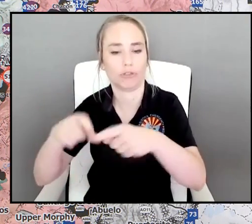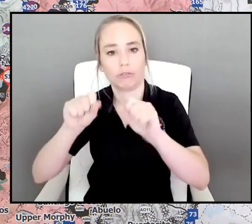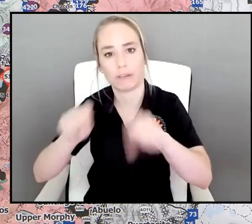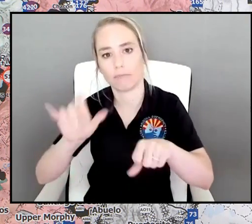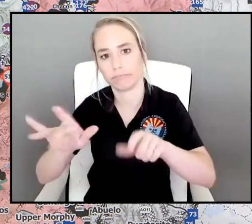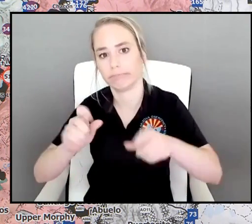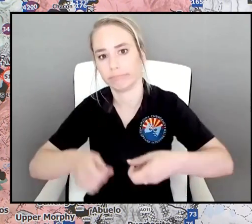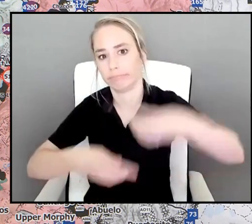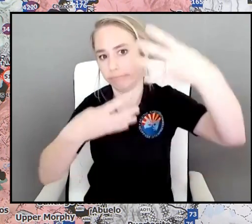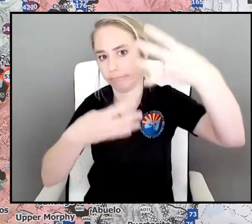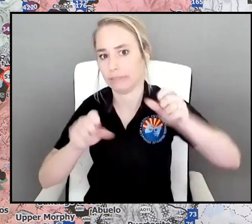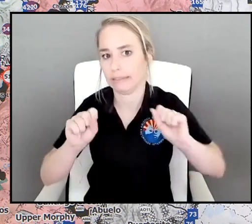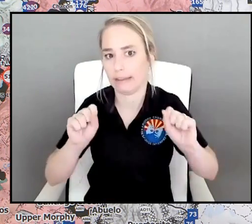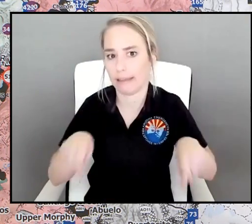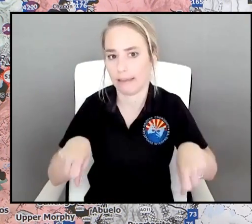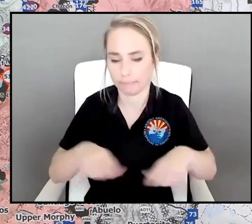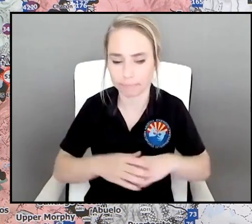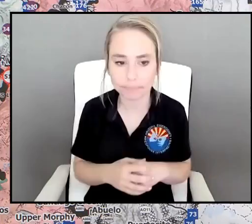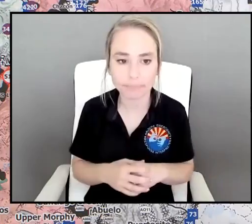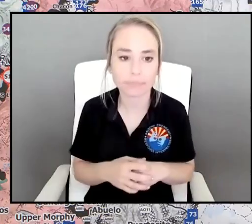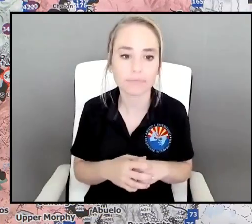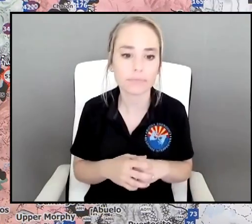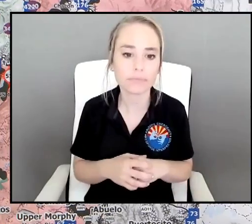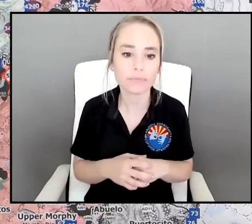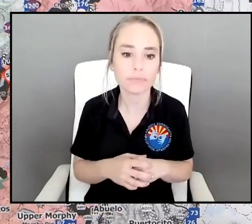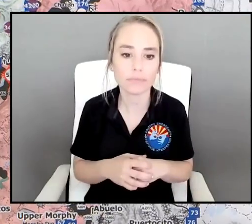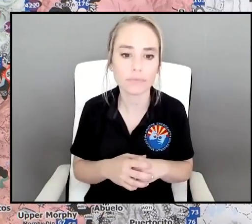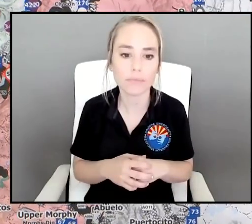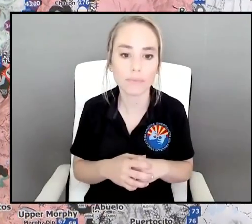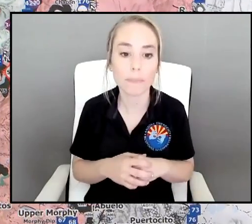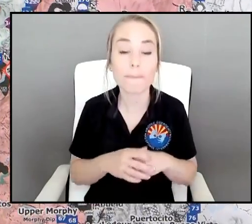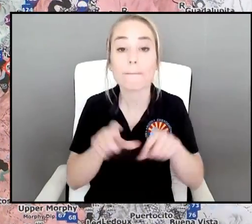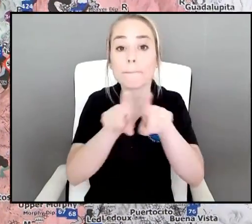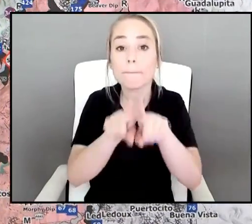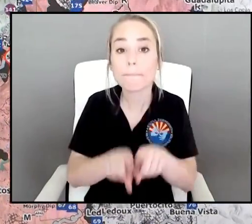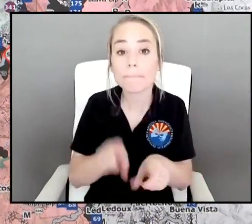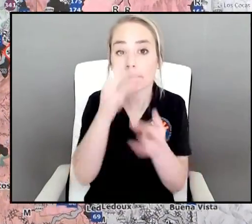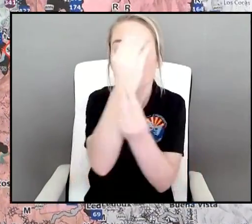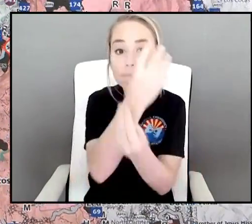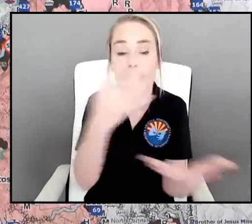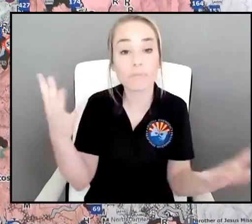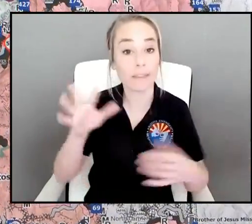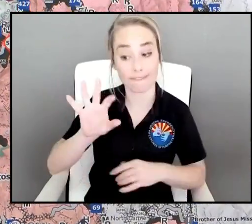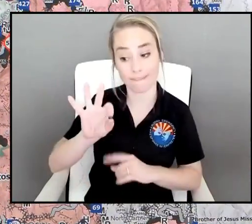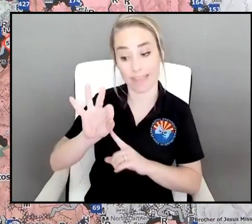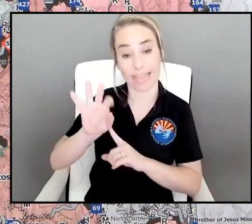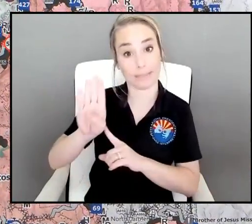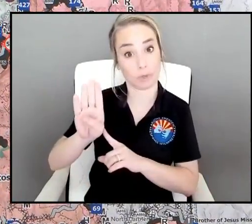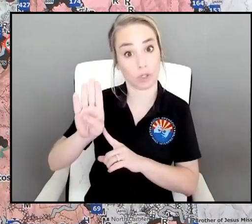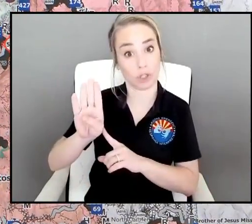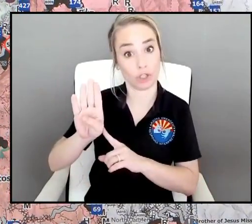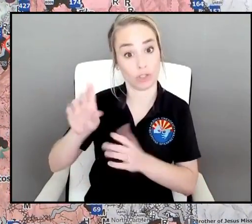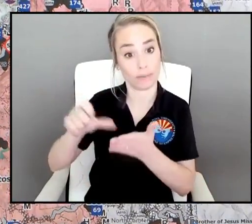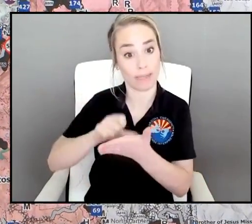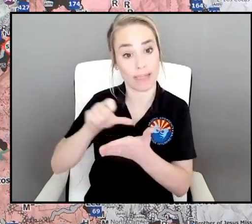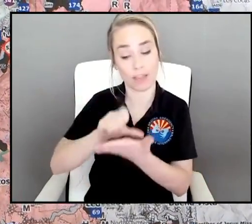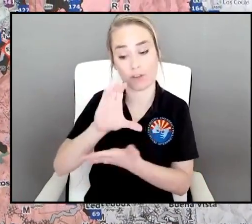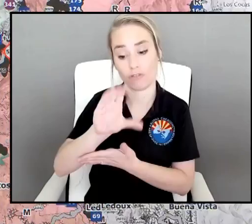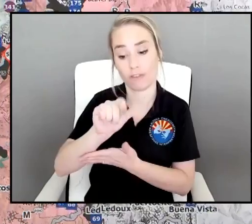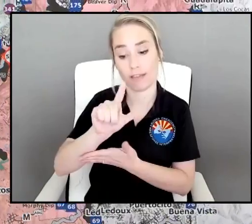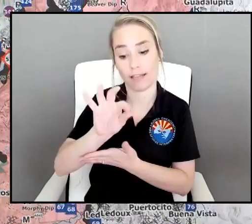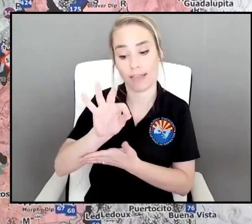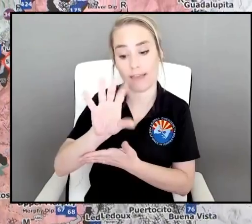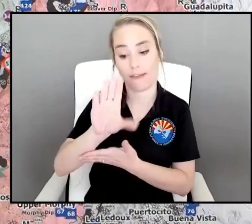is available. And the Facebook page that has been being used, I think, is a Calf Canyon